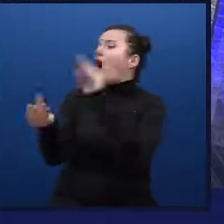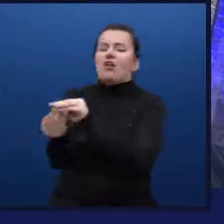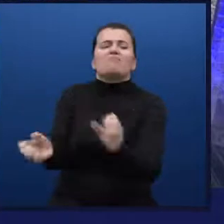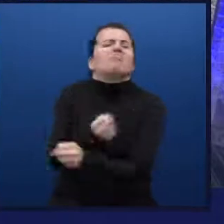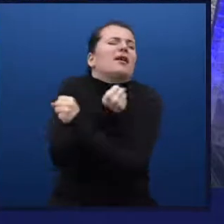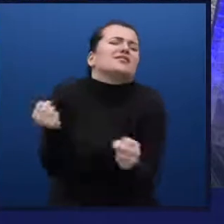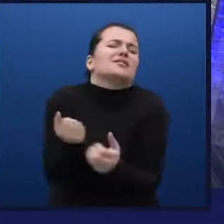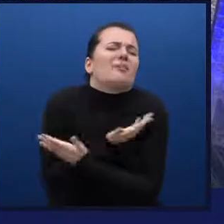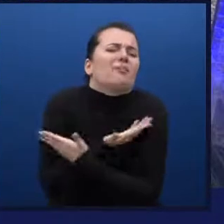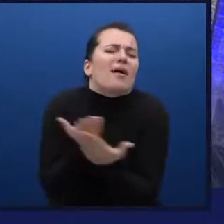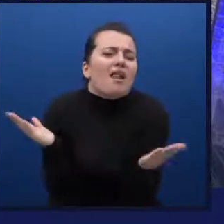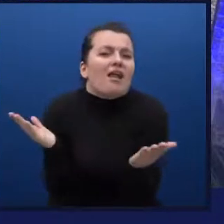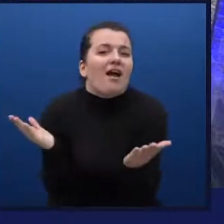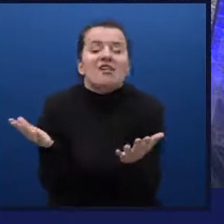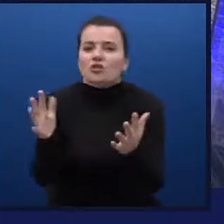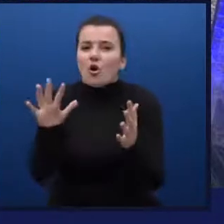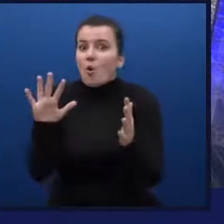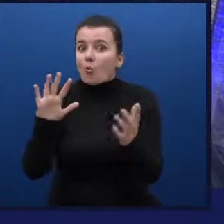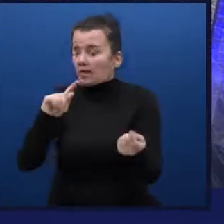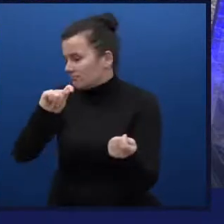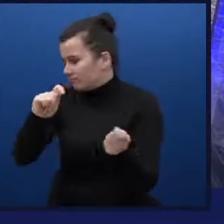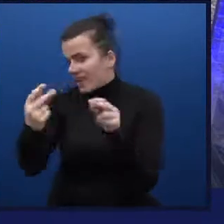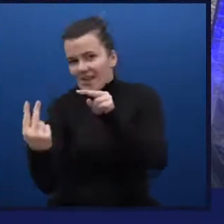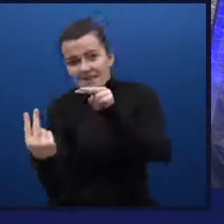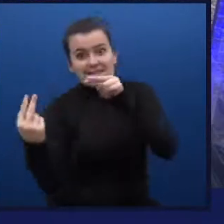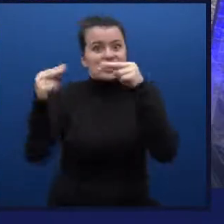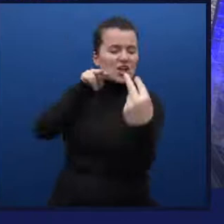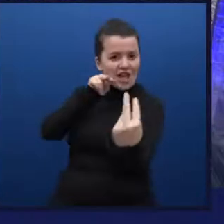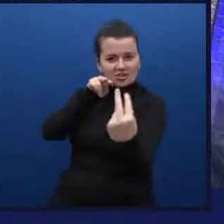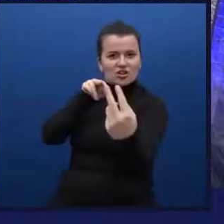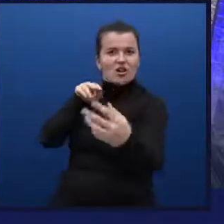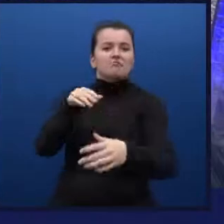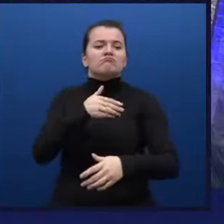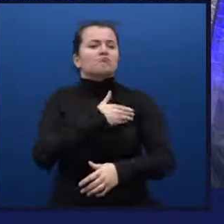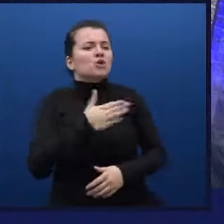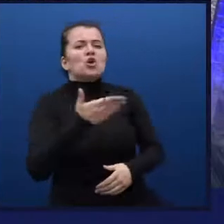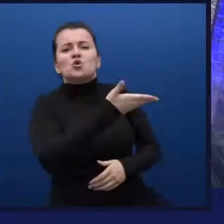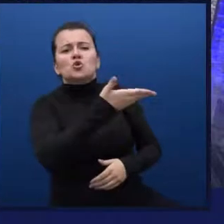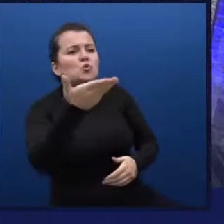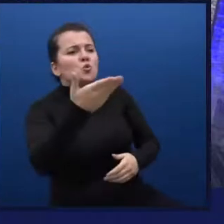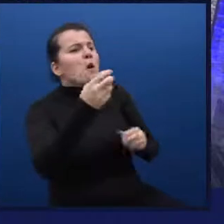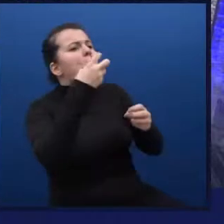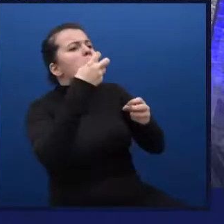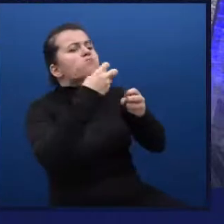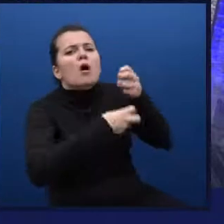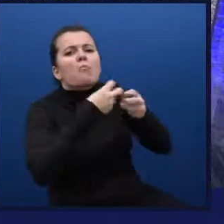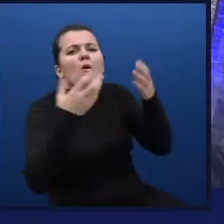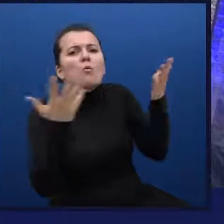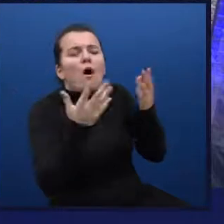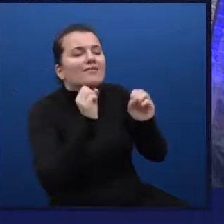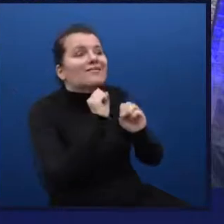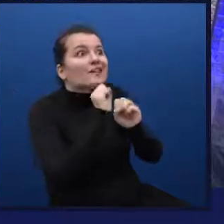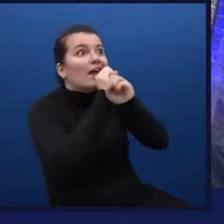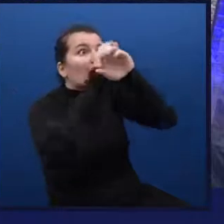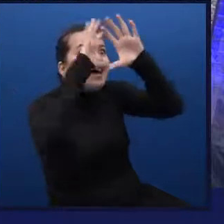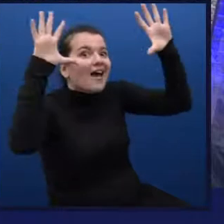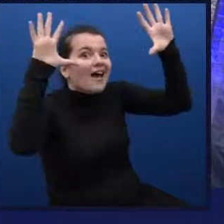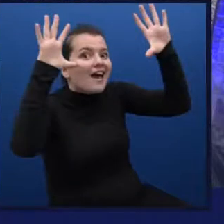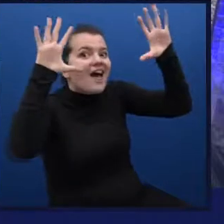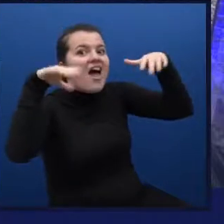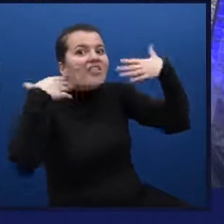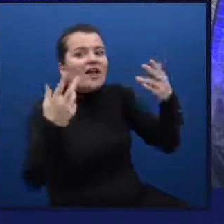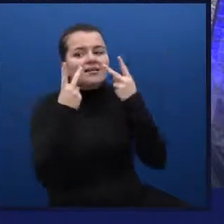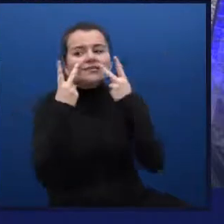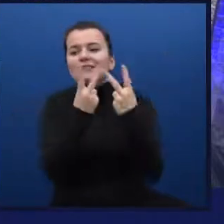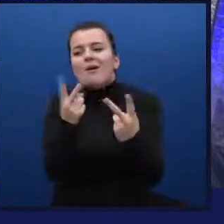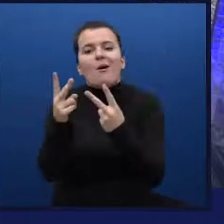to figure out a way to get at least started. Like, just get your problem, get it like a modeled in a democratized model, so